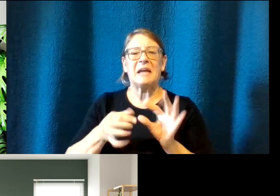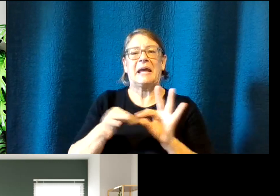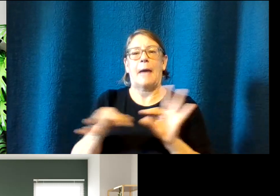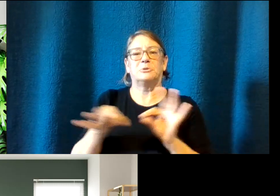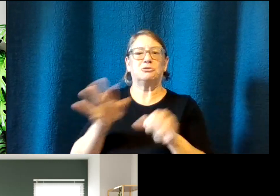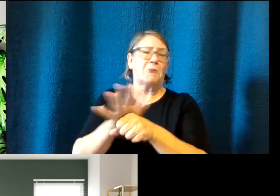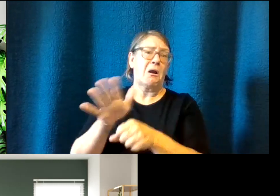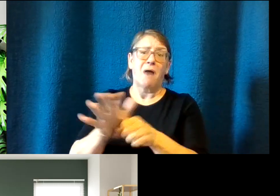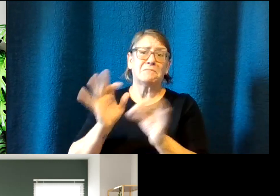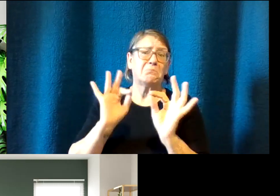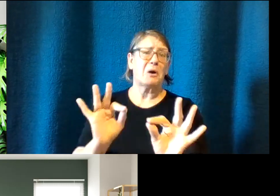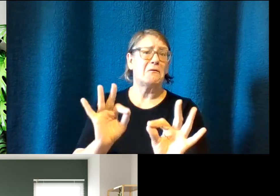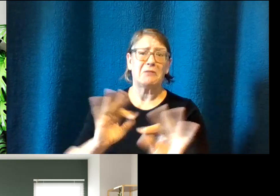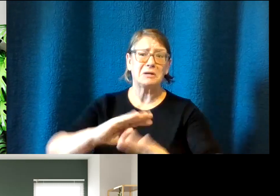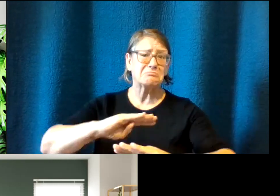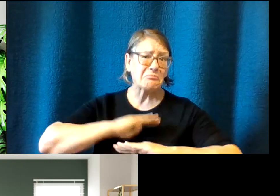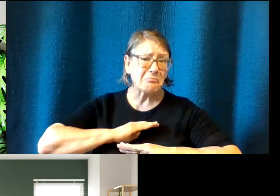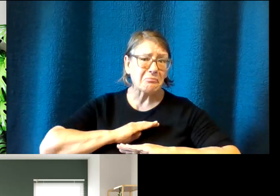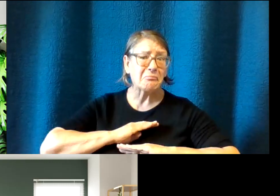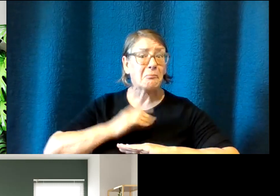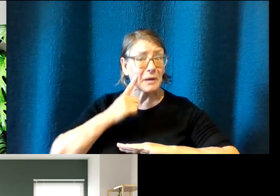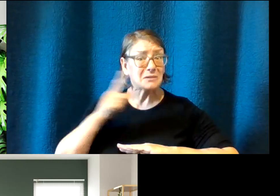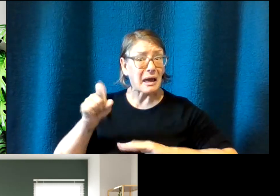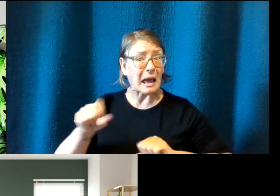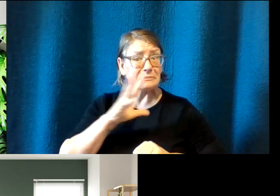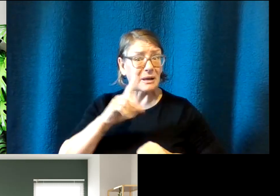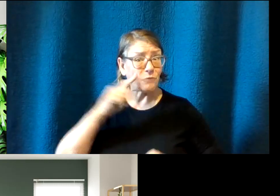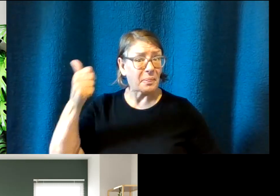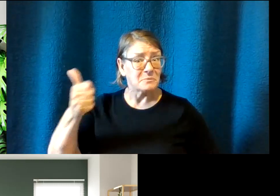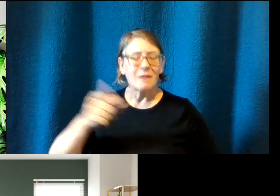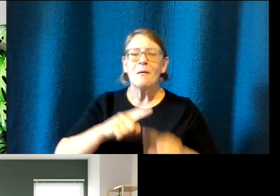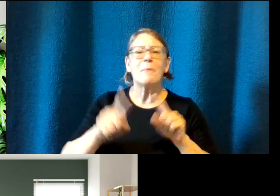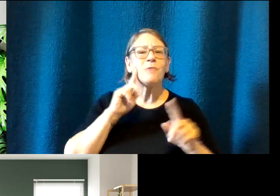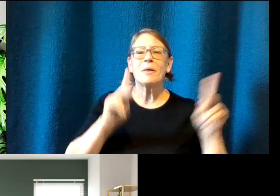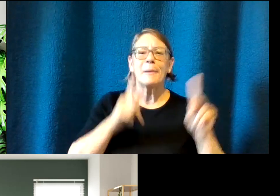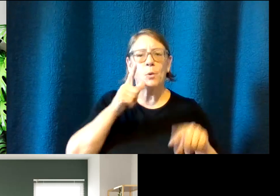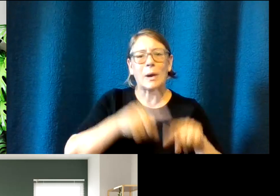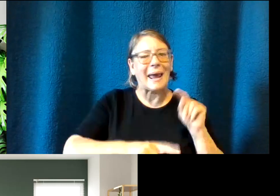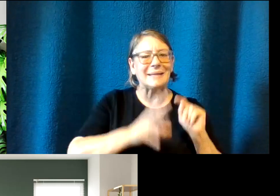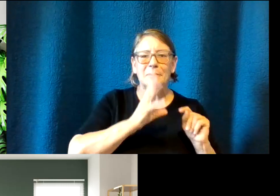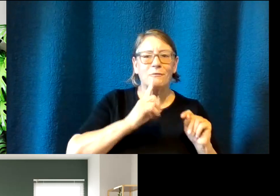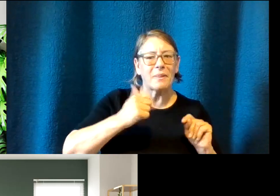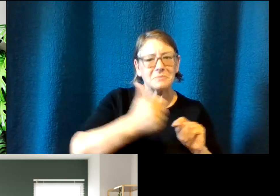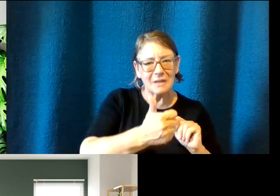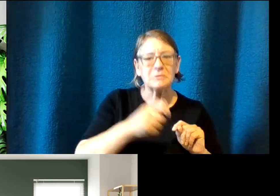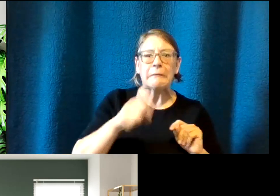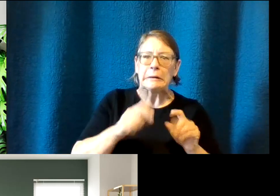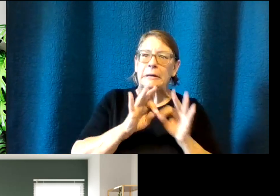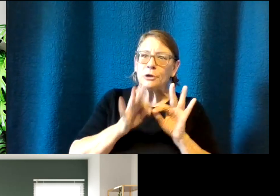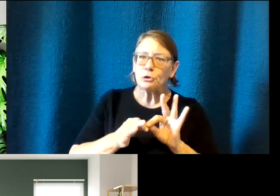is perfectly sufficient because they can speak for themselves. But for the people that can't, that they need an interpreter